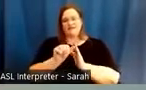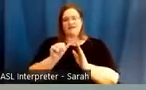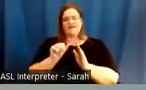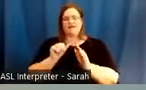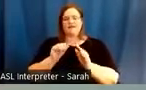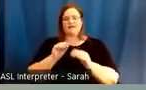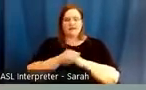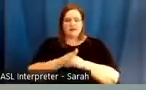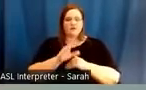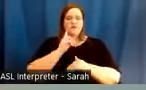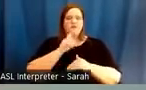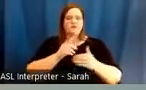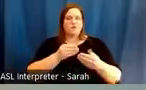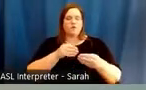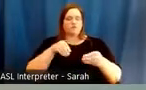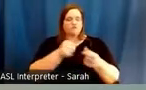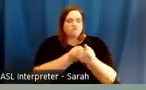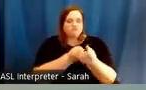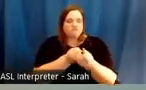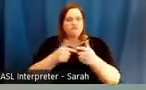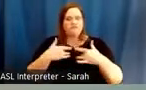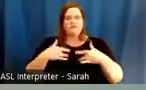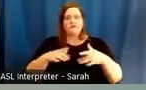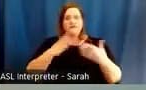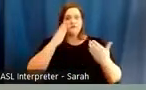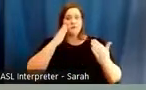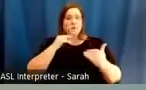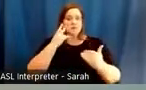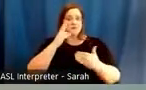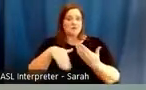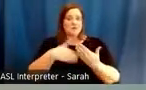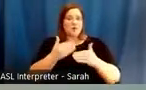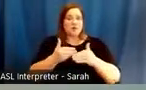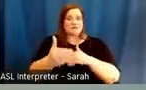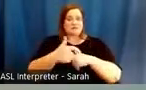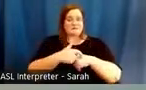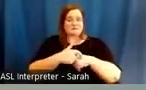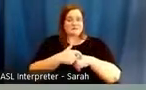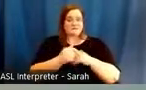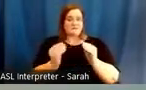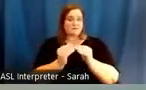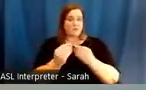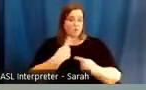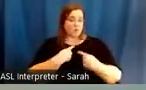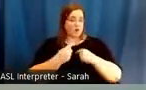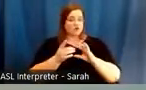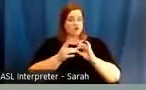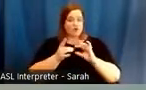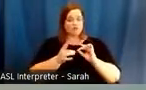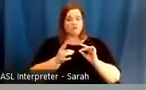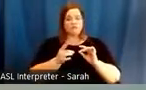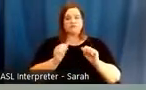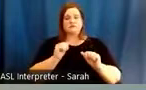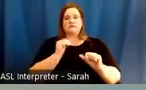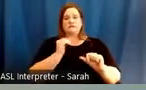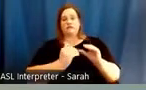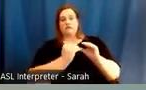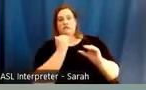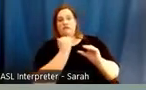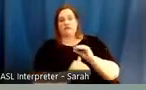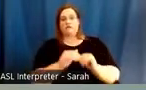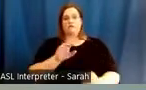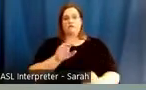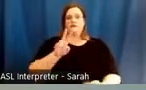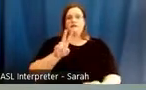event. We hope to see you all next time. And if you have any more questions or comments, please feel free to email